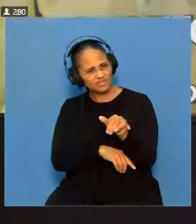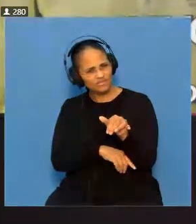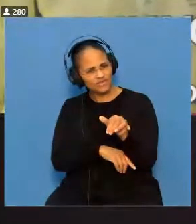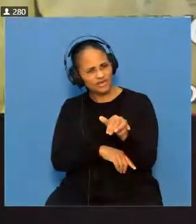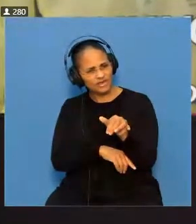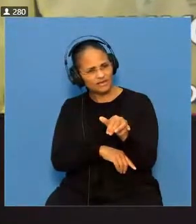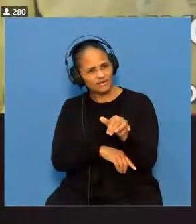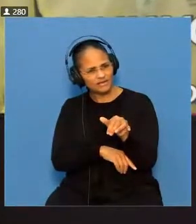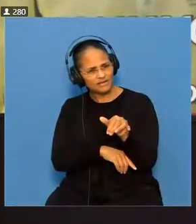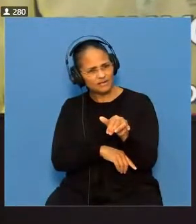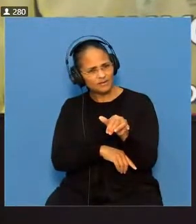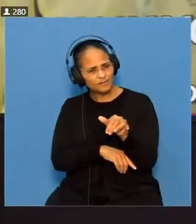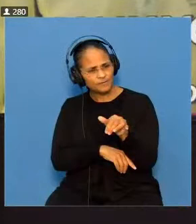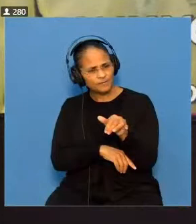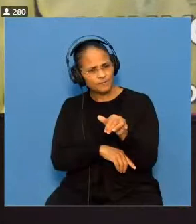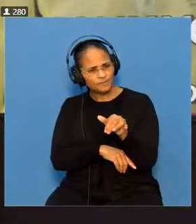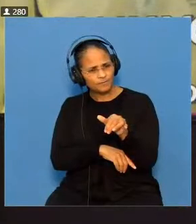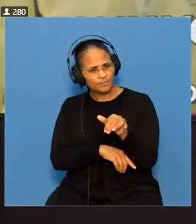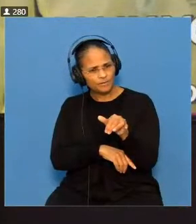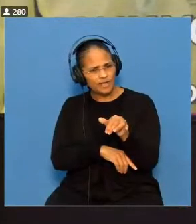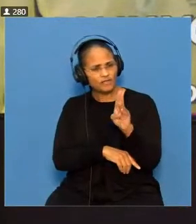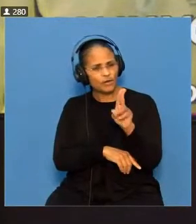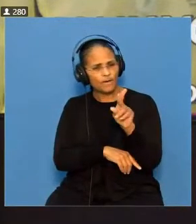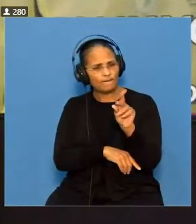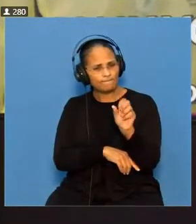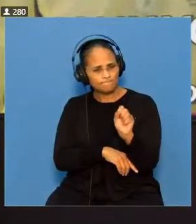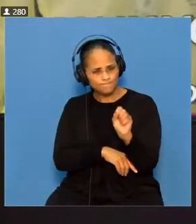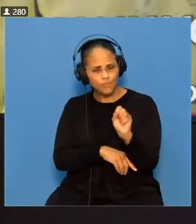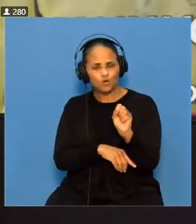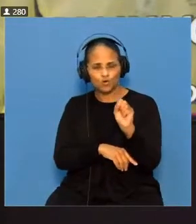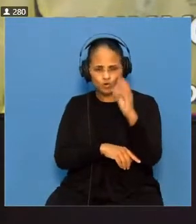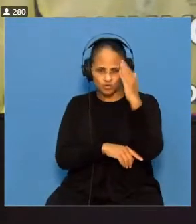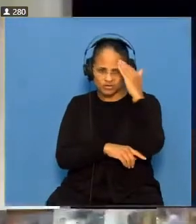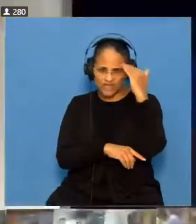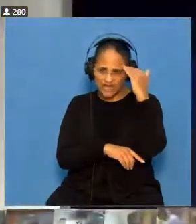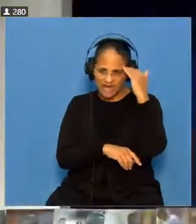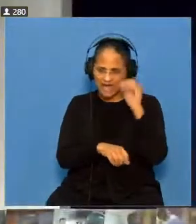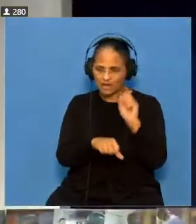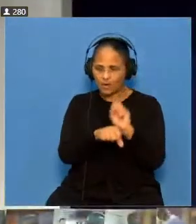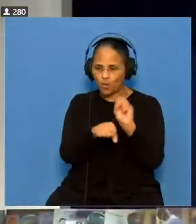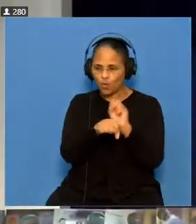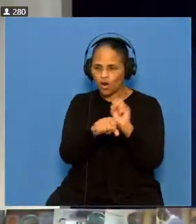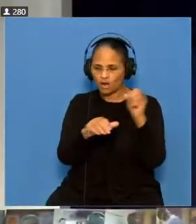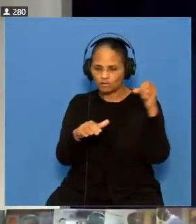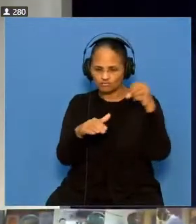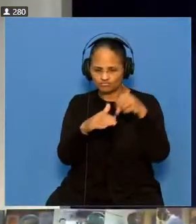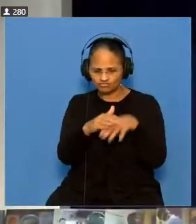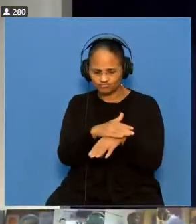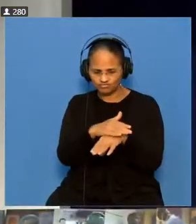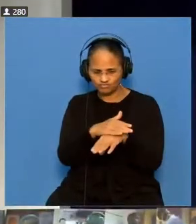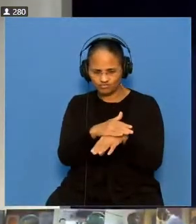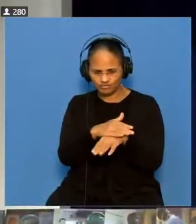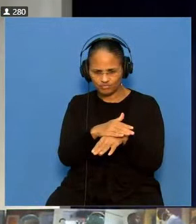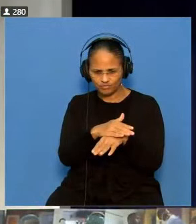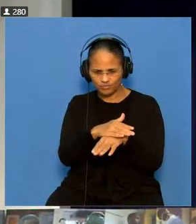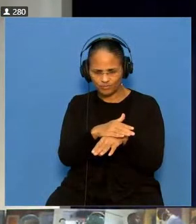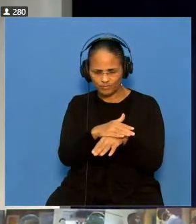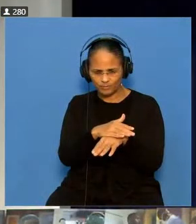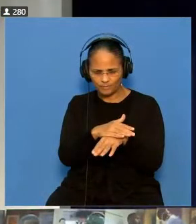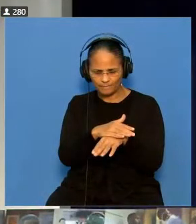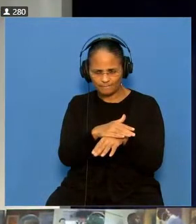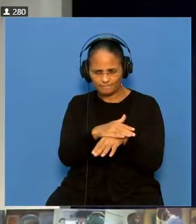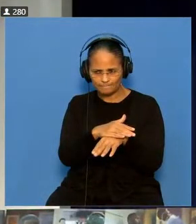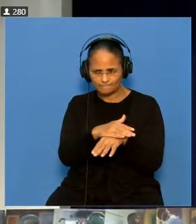drop-in testing center at Bull's Head that was operating. It's operated a few times in the last week or two.